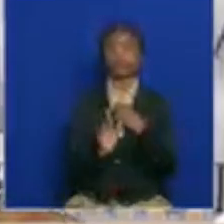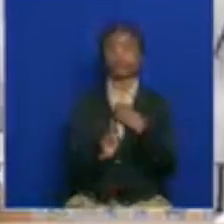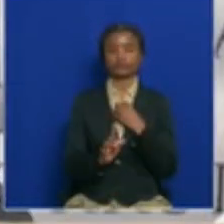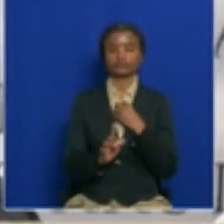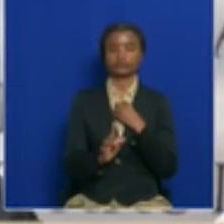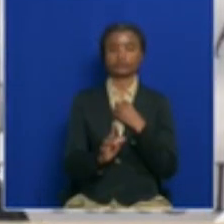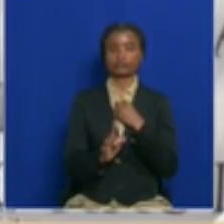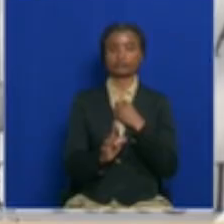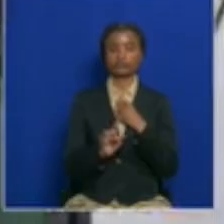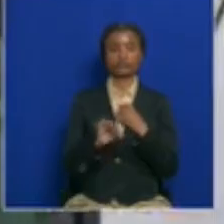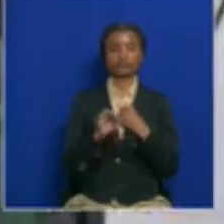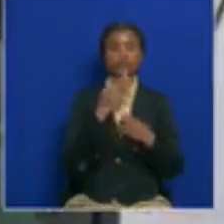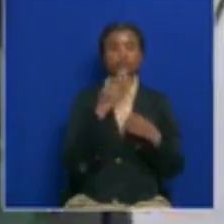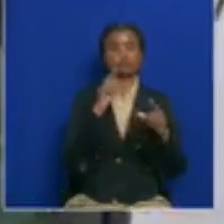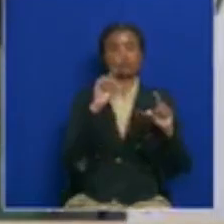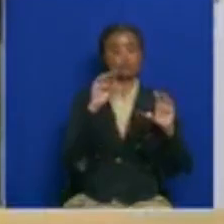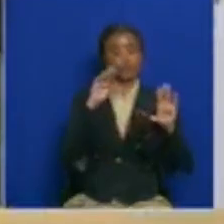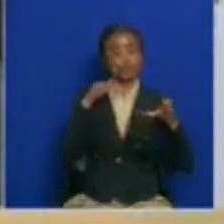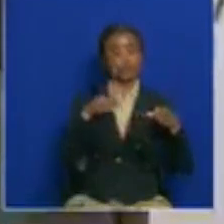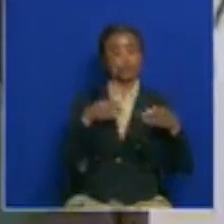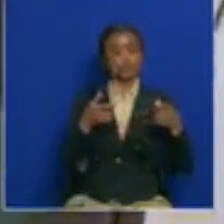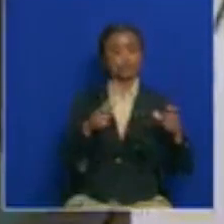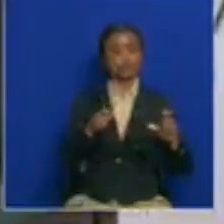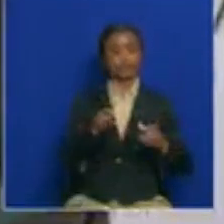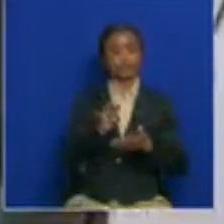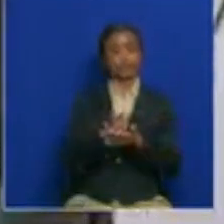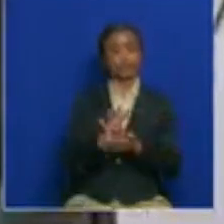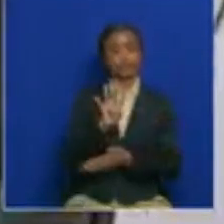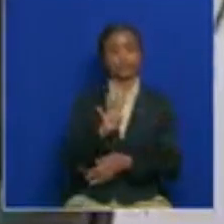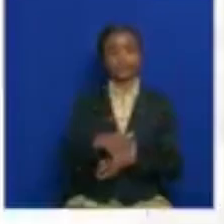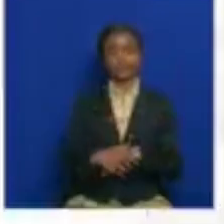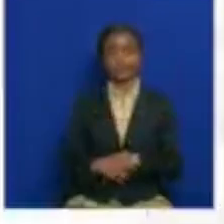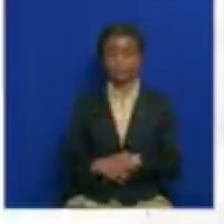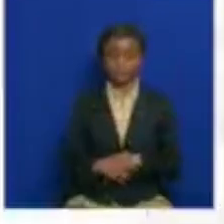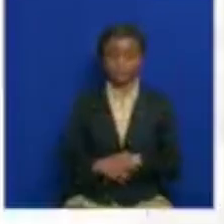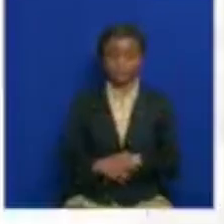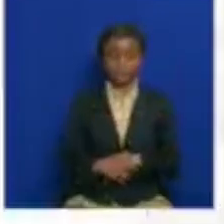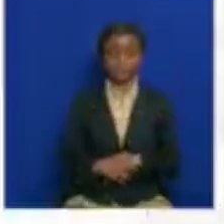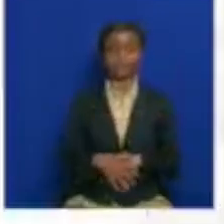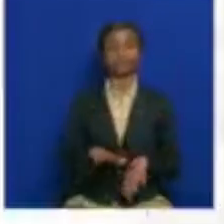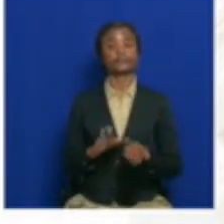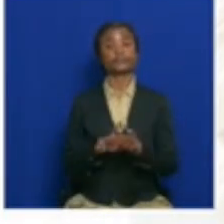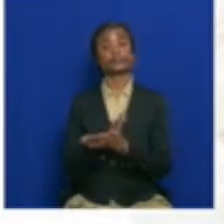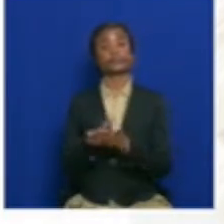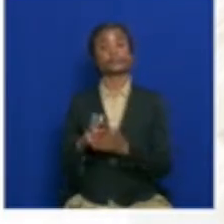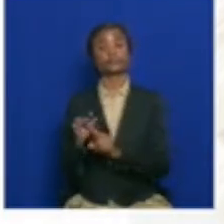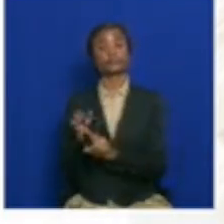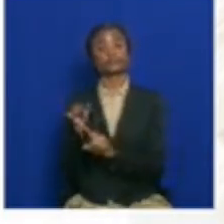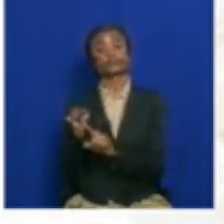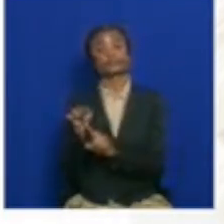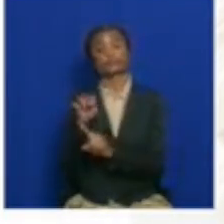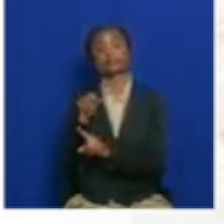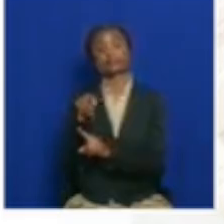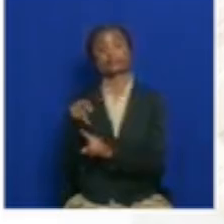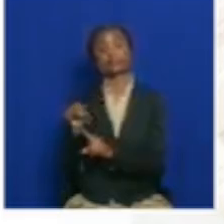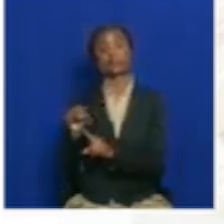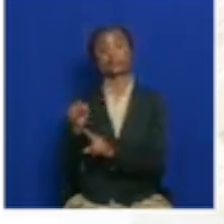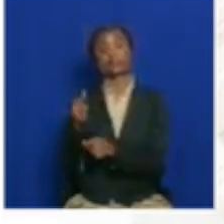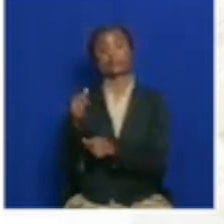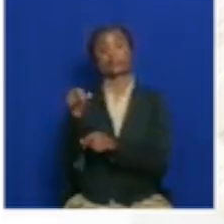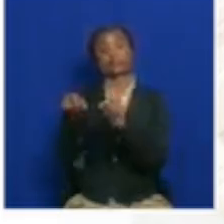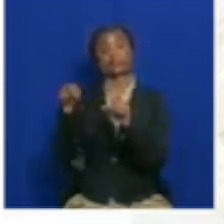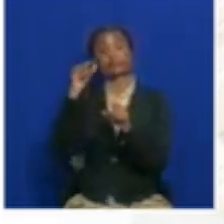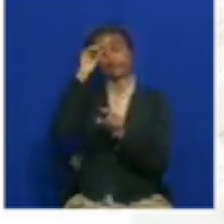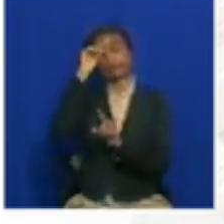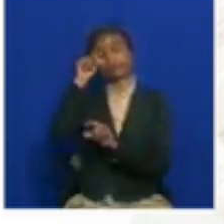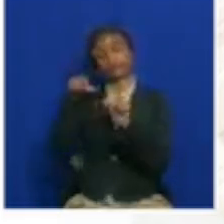14. The following SABS officials are my co-accused in the criminal case with respect to the SABS Medicare tender,